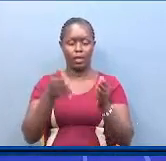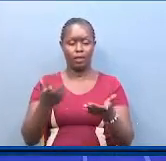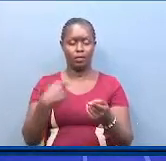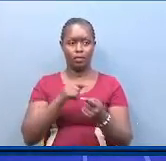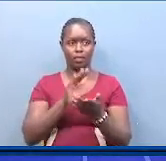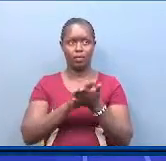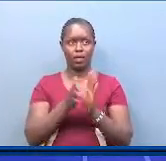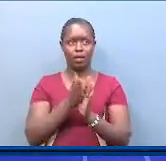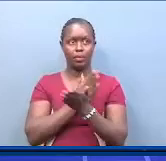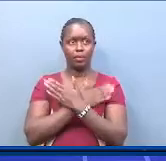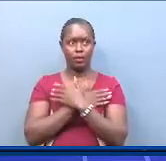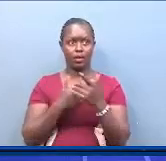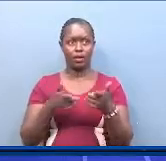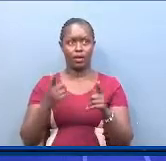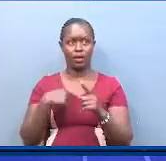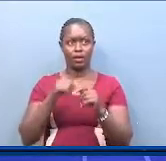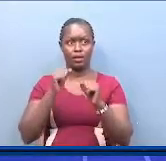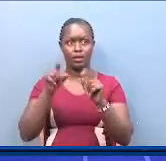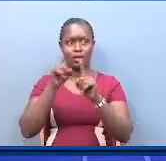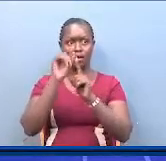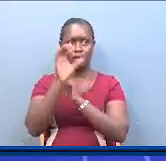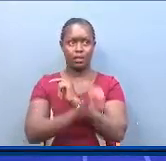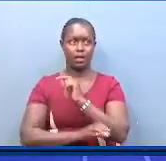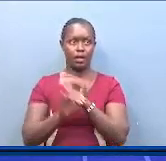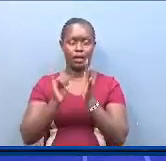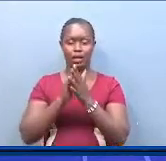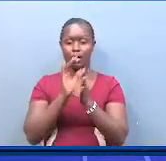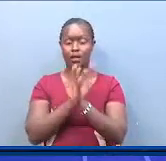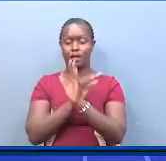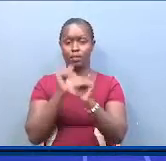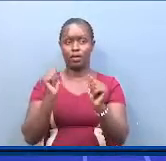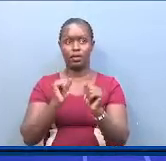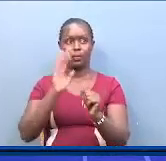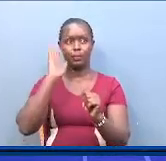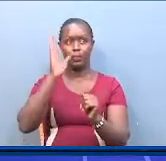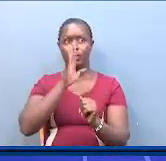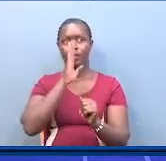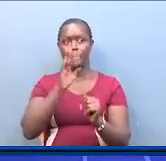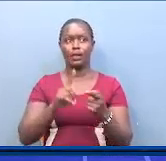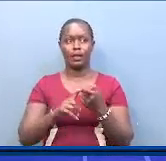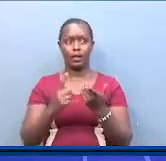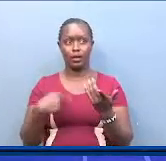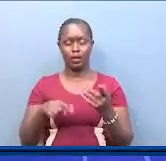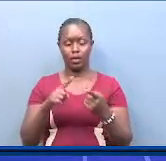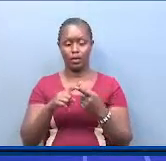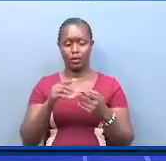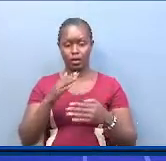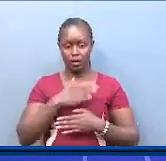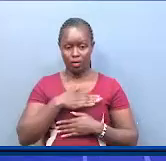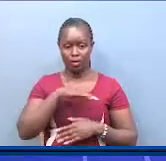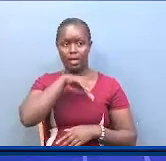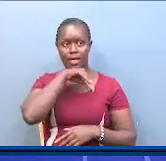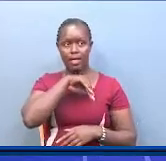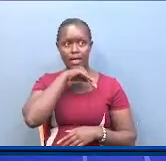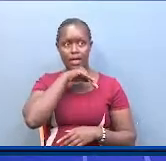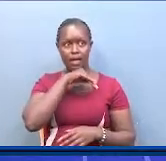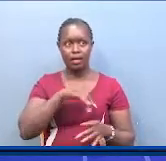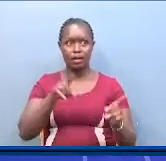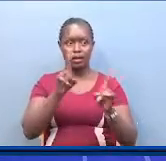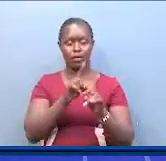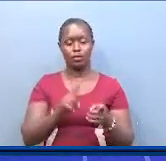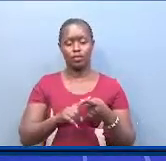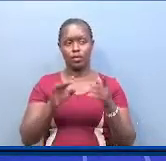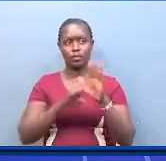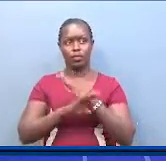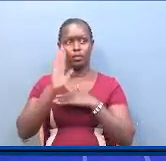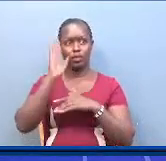us agree as a country. The president will be Right Honorable Raila Odinga. And the